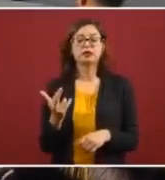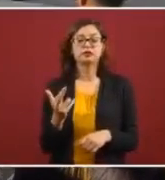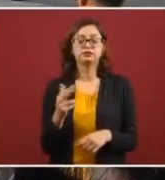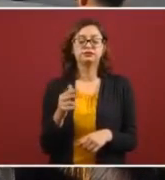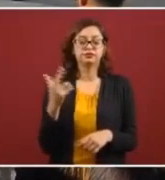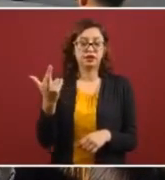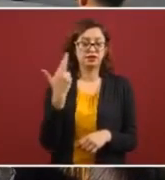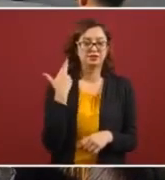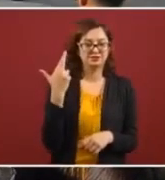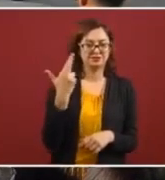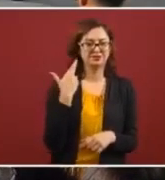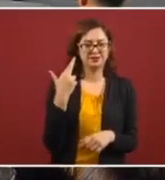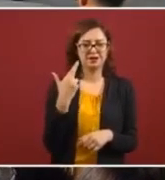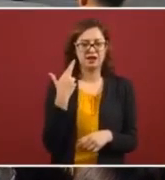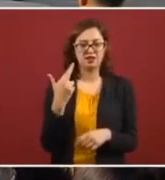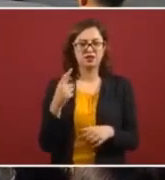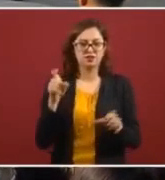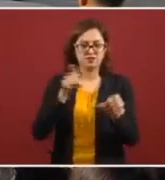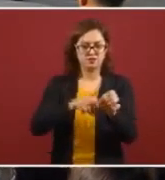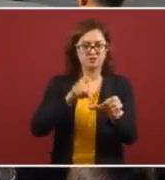So.